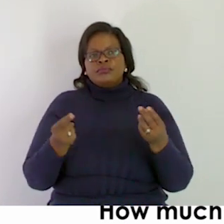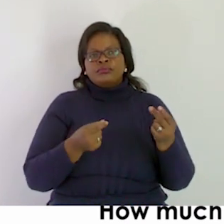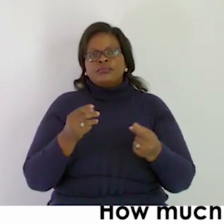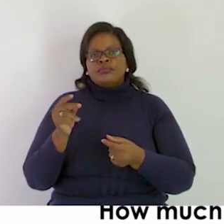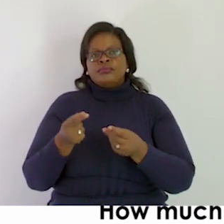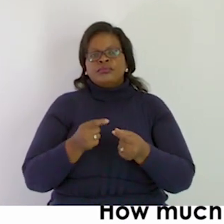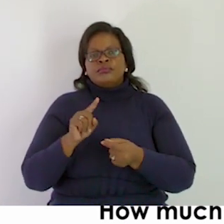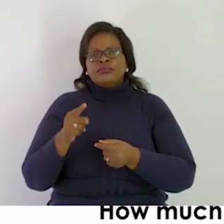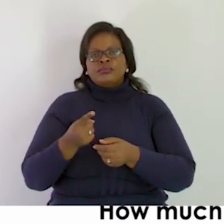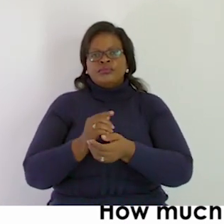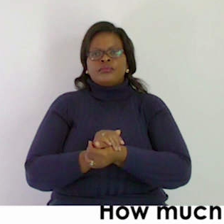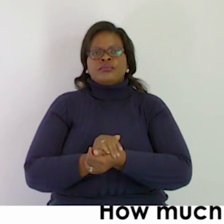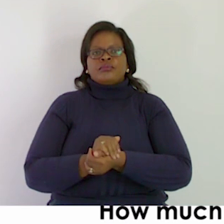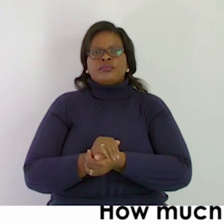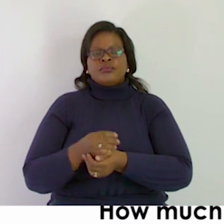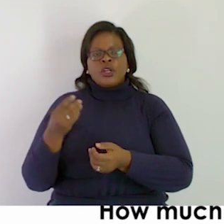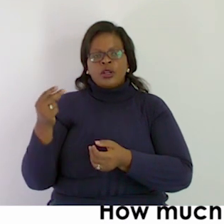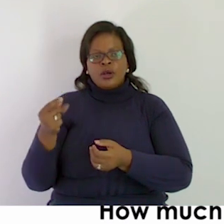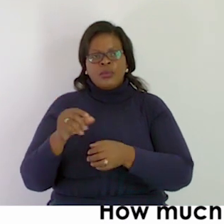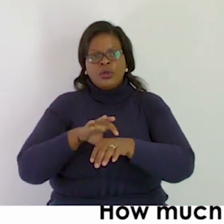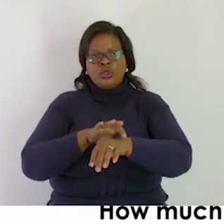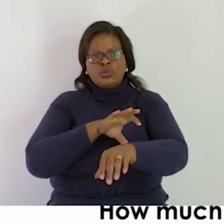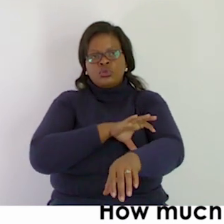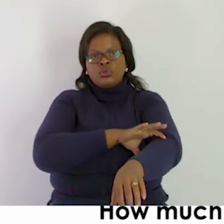Discount World and bought a pair of socks for